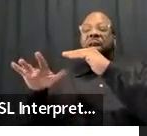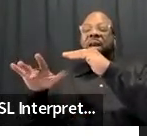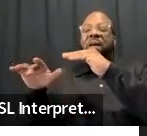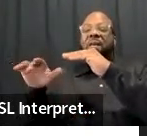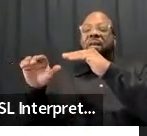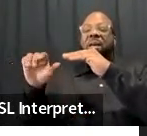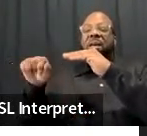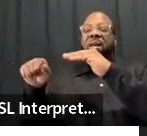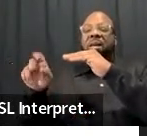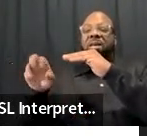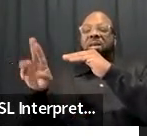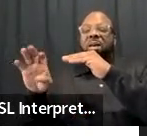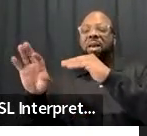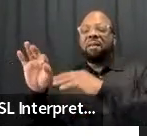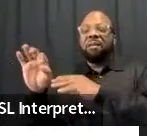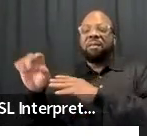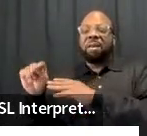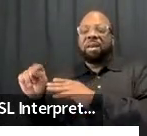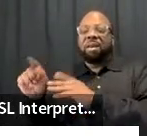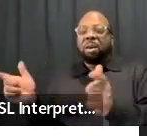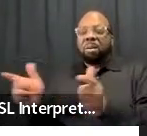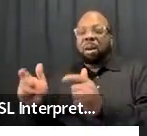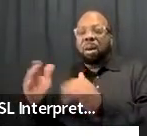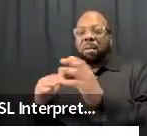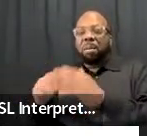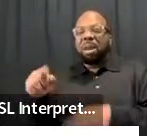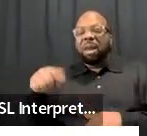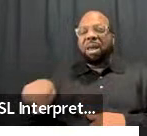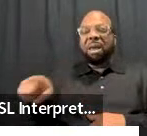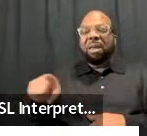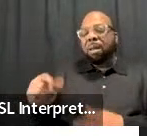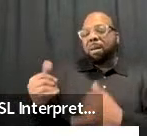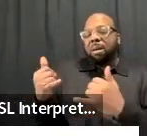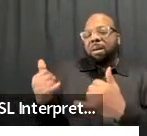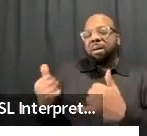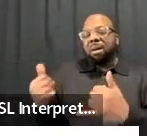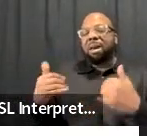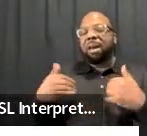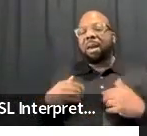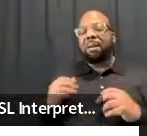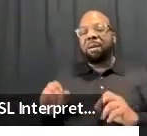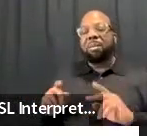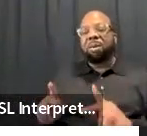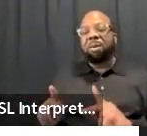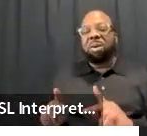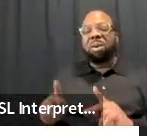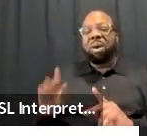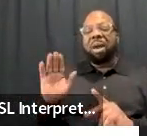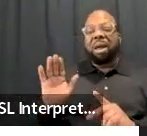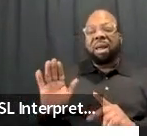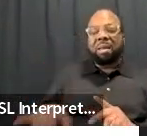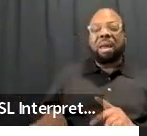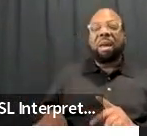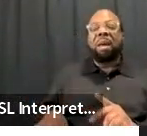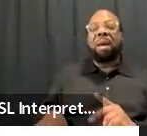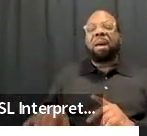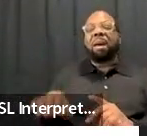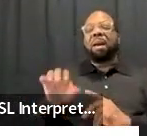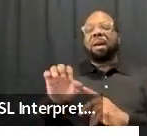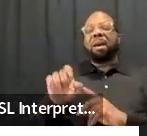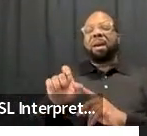so smaller buildings across the city, there are currently opportunities that the accelerator can connect